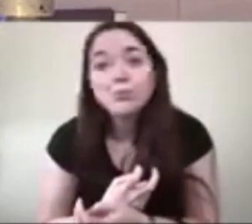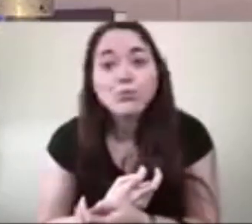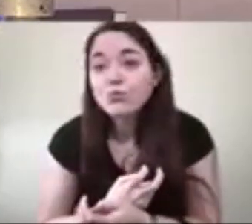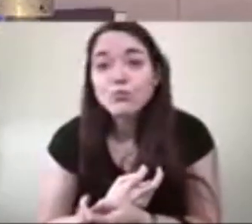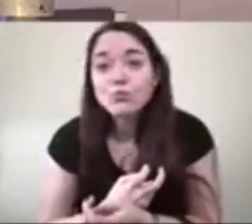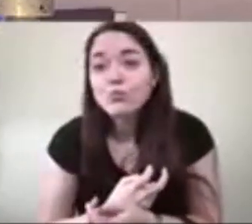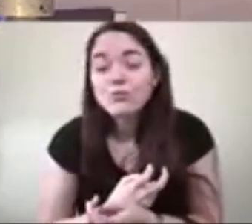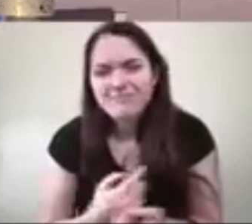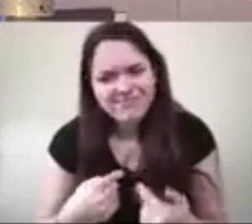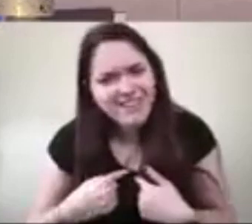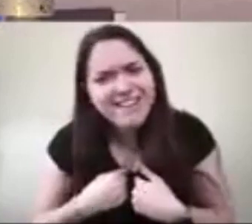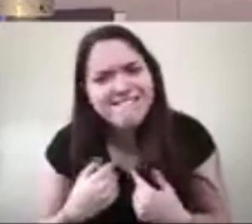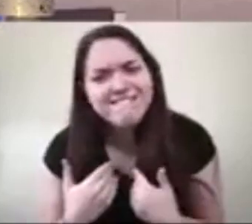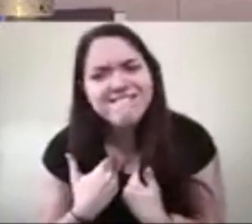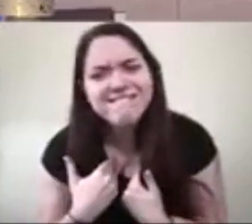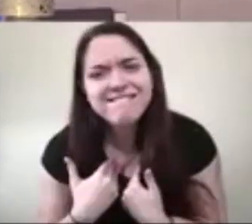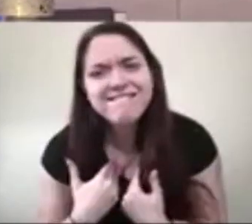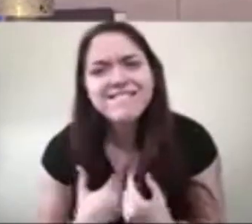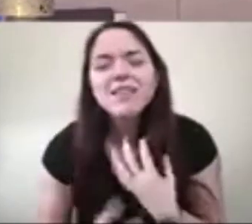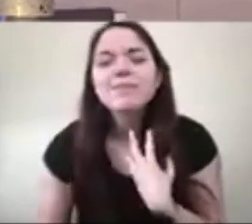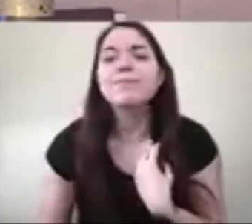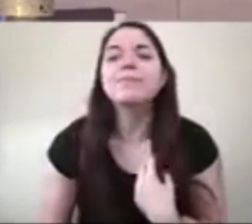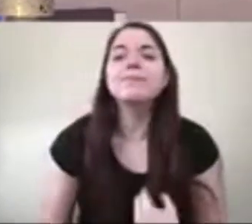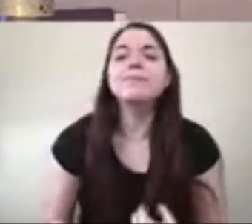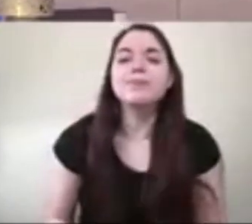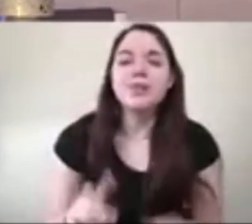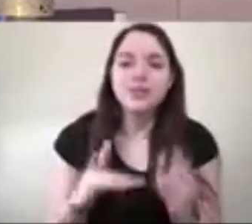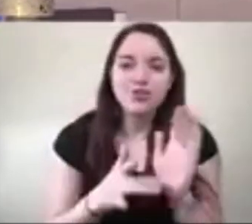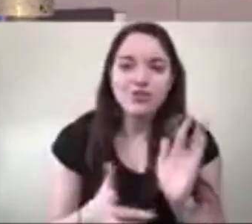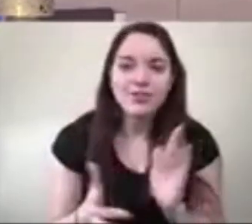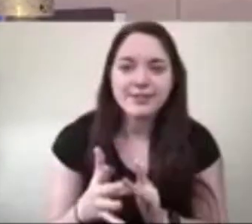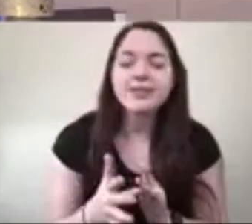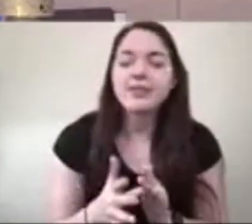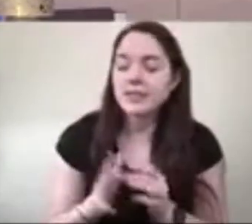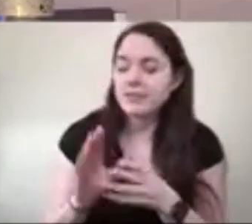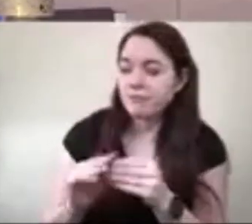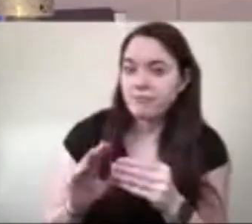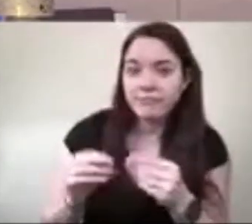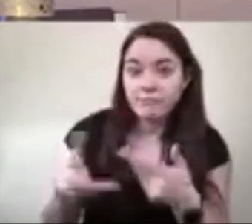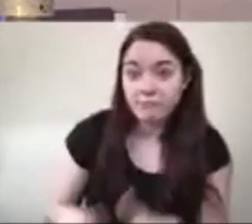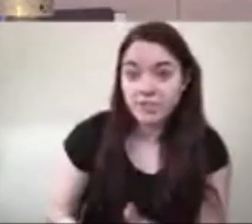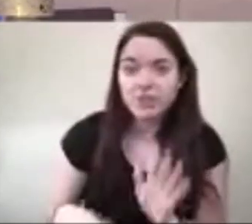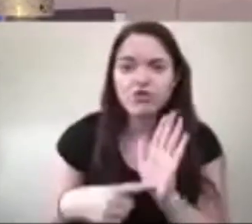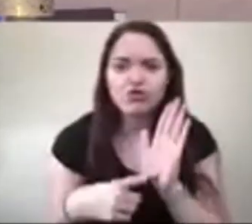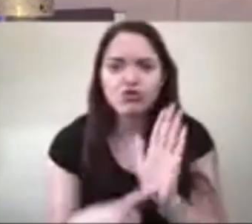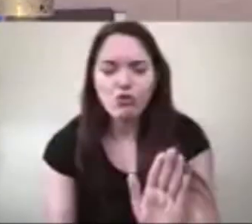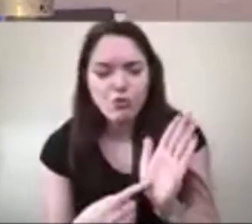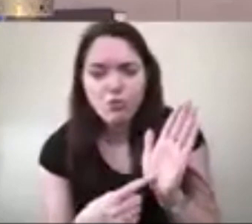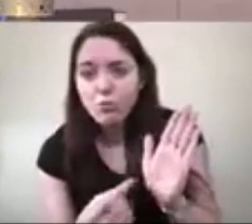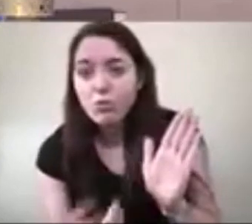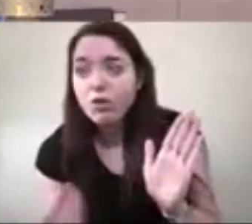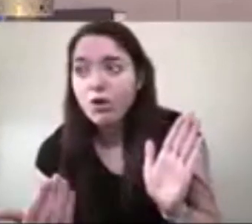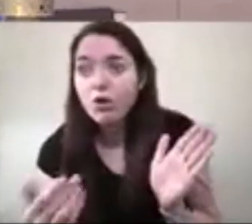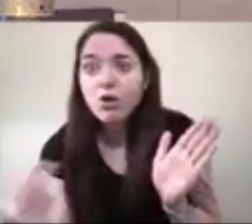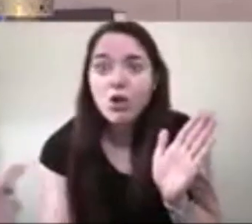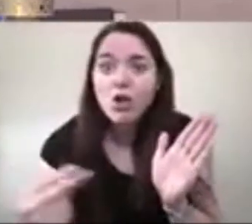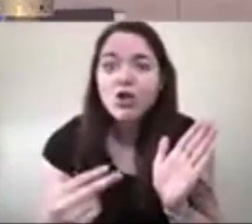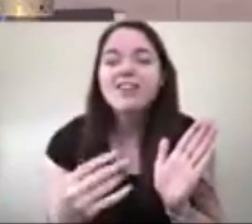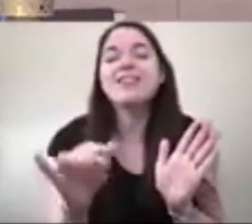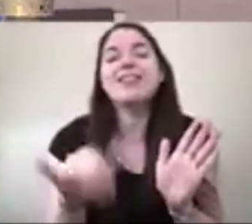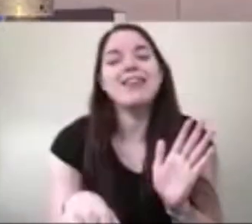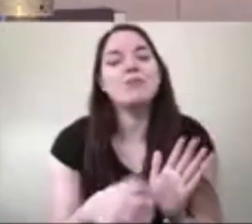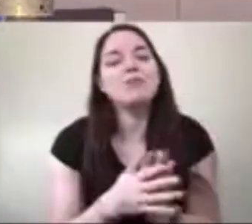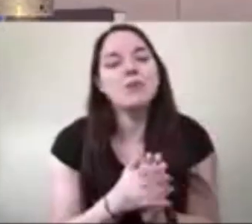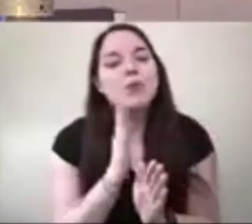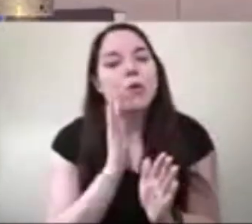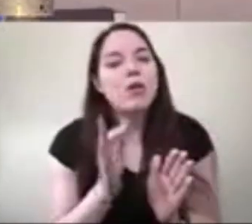saying this, Jesus showed them his wounds. We're going to talk more about this in a moment, but I want to point out now, this is a